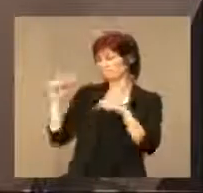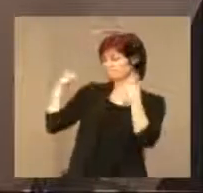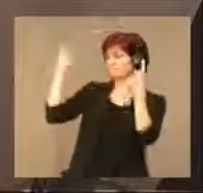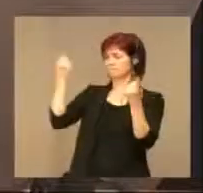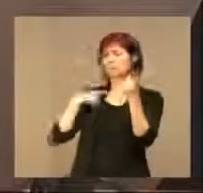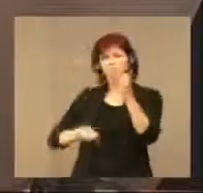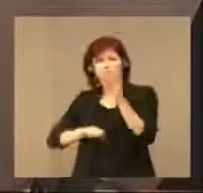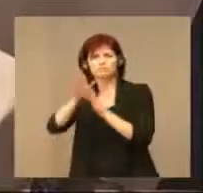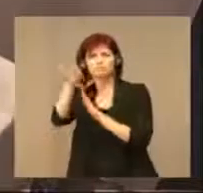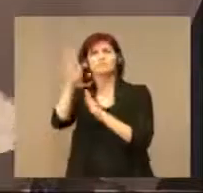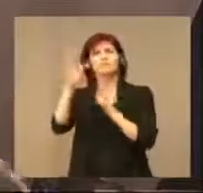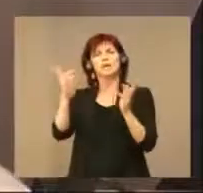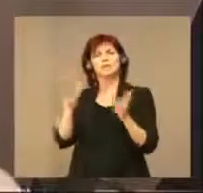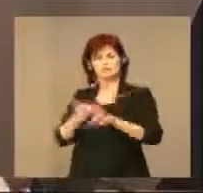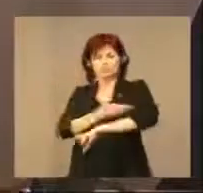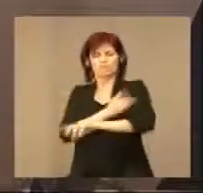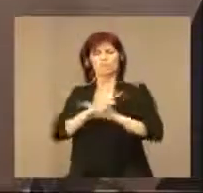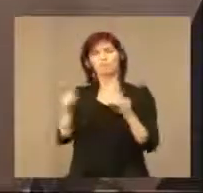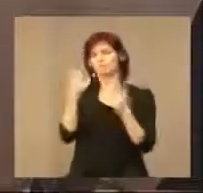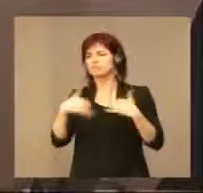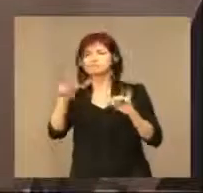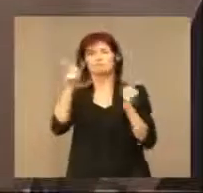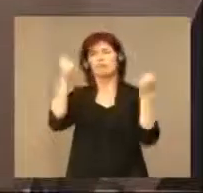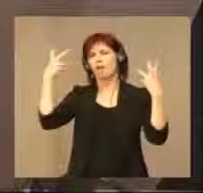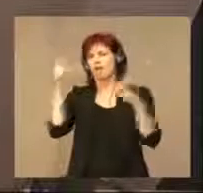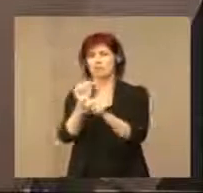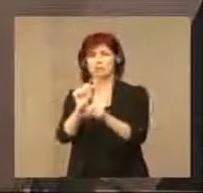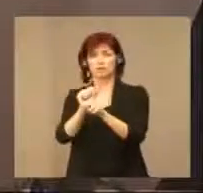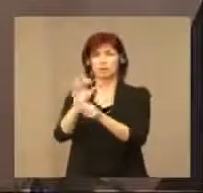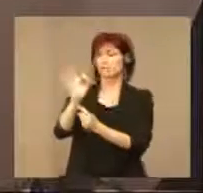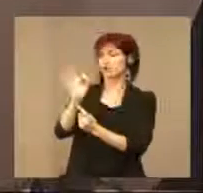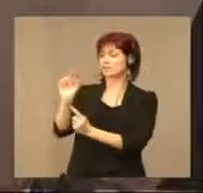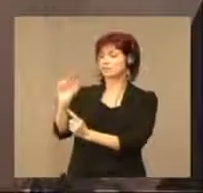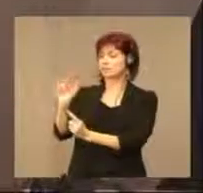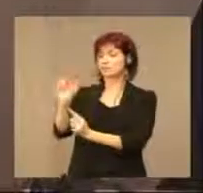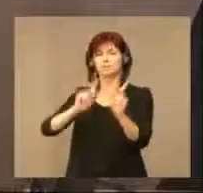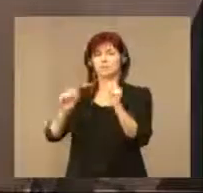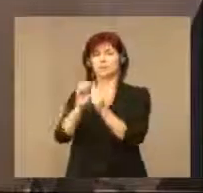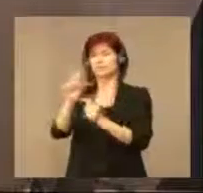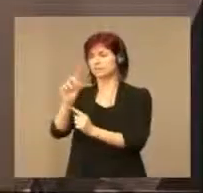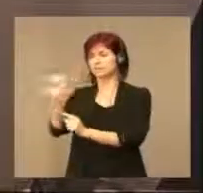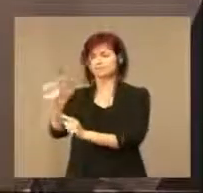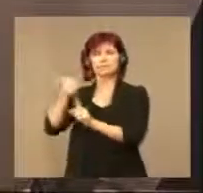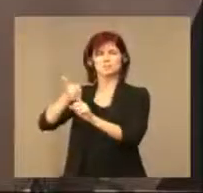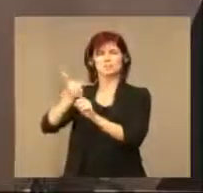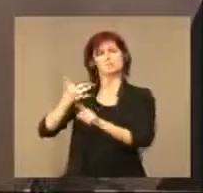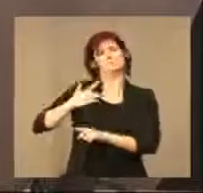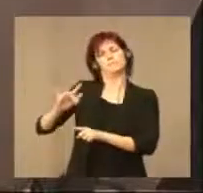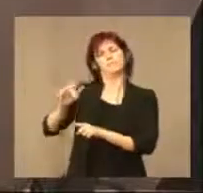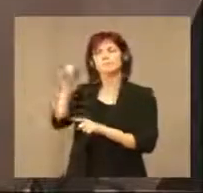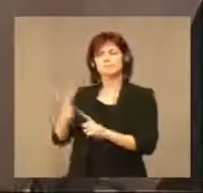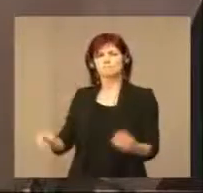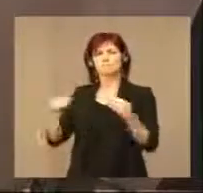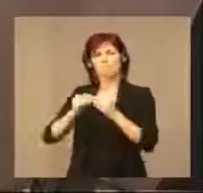but we can do better. First Nations persons with disabilities face barriers that affect their ability to participate in